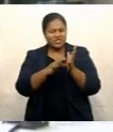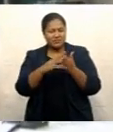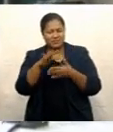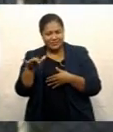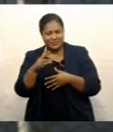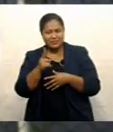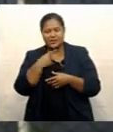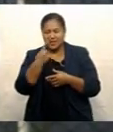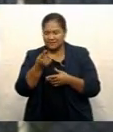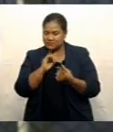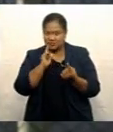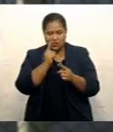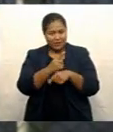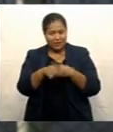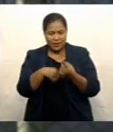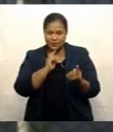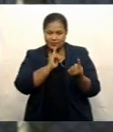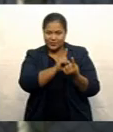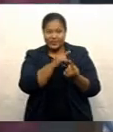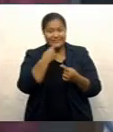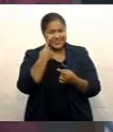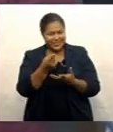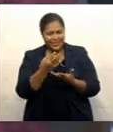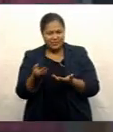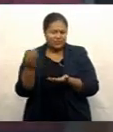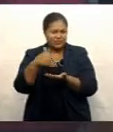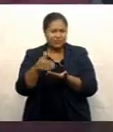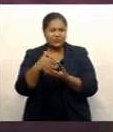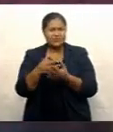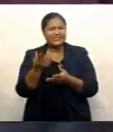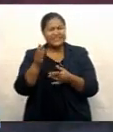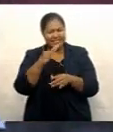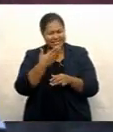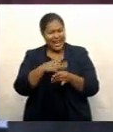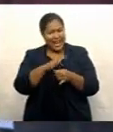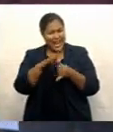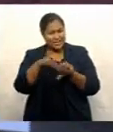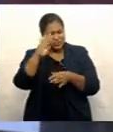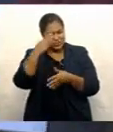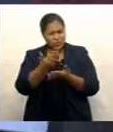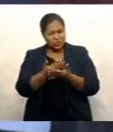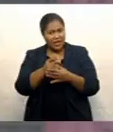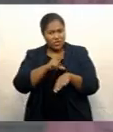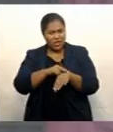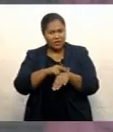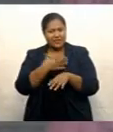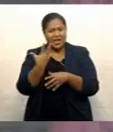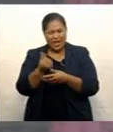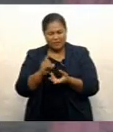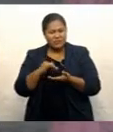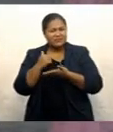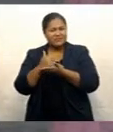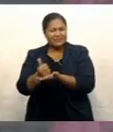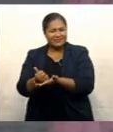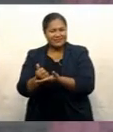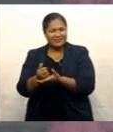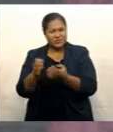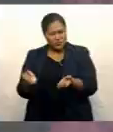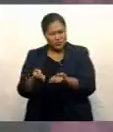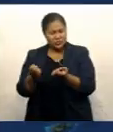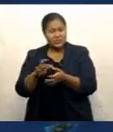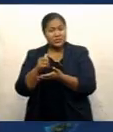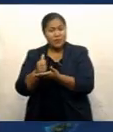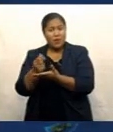this approach and says recruiting these student doctors will help in cushioning the blow of the outbreak on the public health